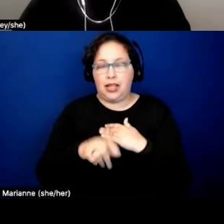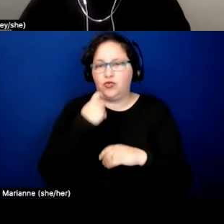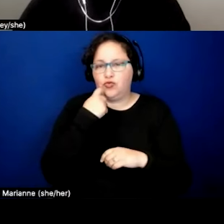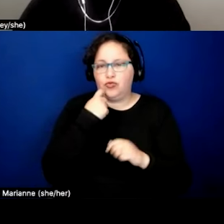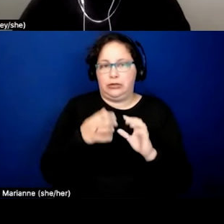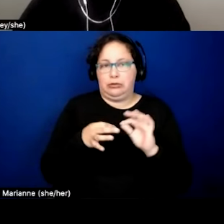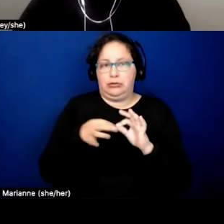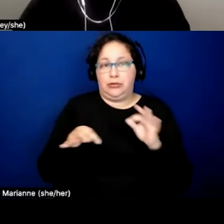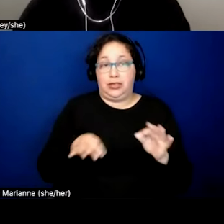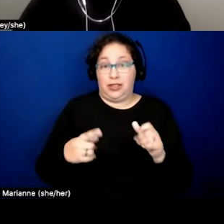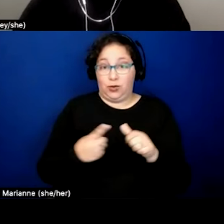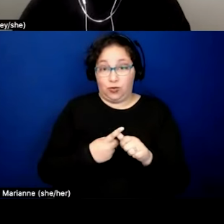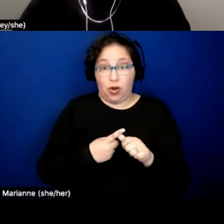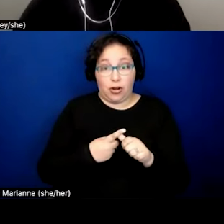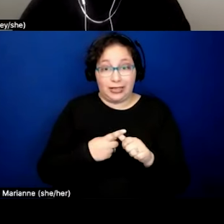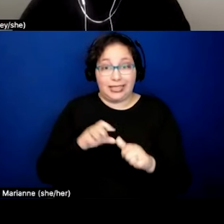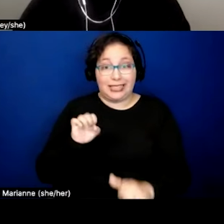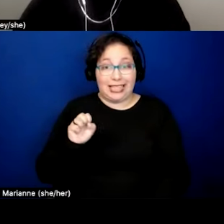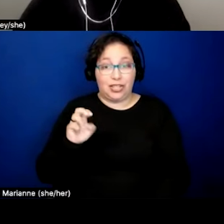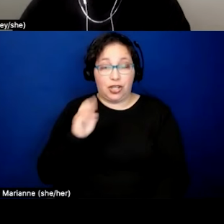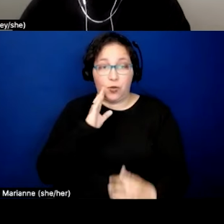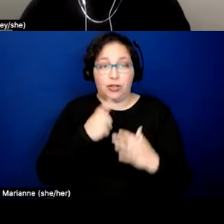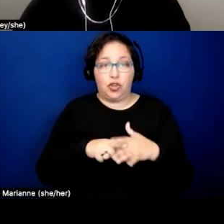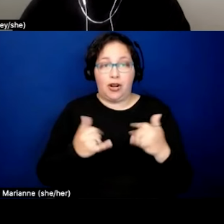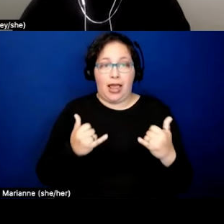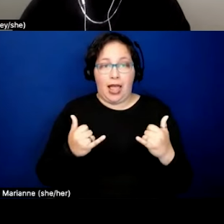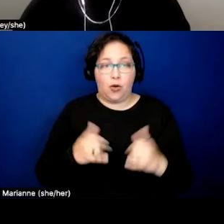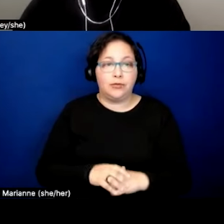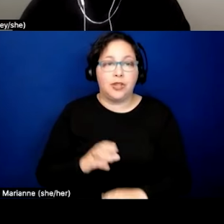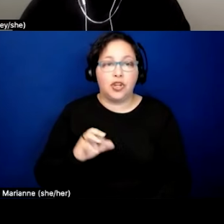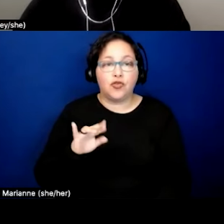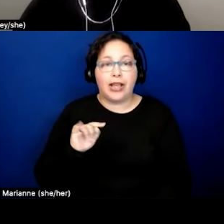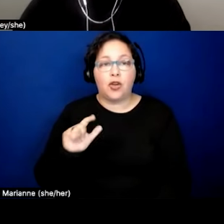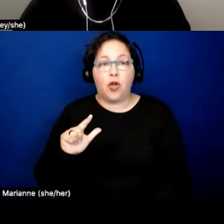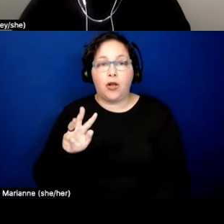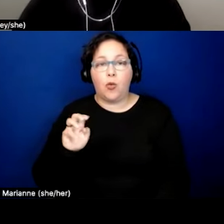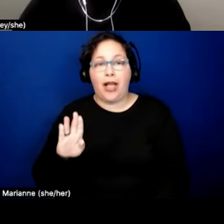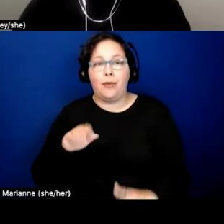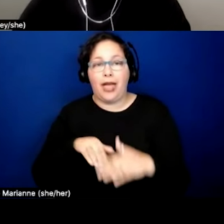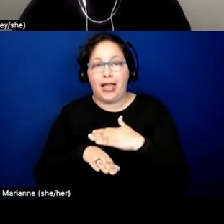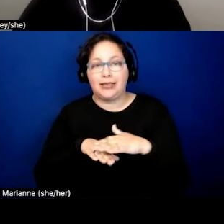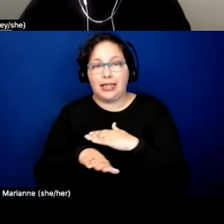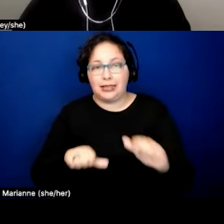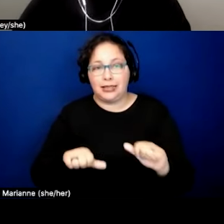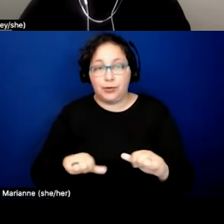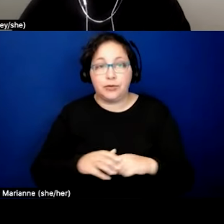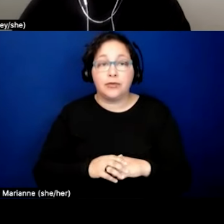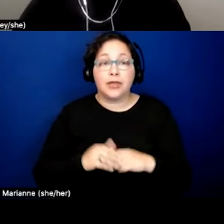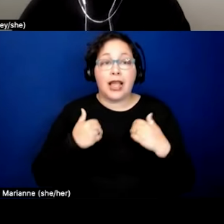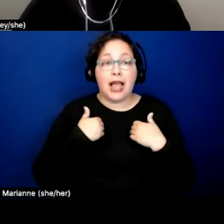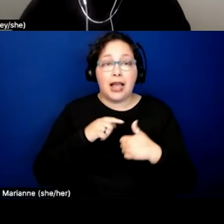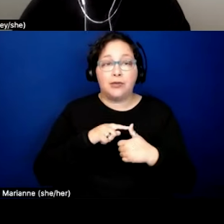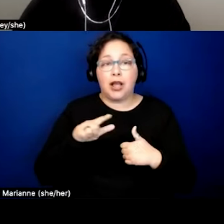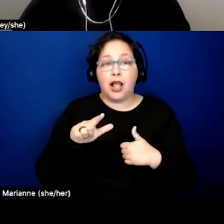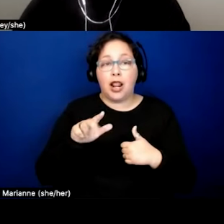start the first session, Critical Web Accessibility, moderated by Kate Hollenbach. Panelists Luis and Jes